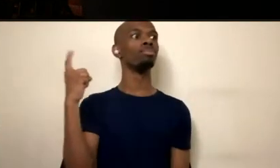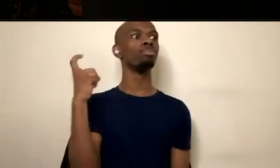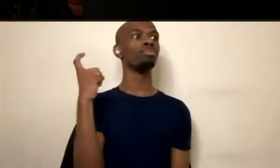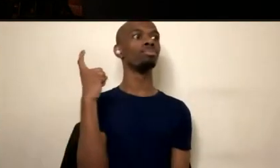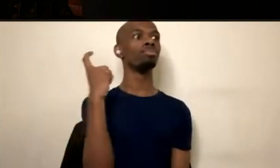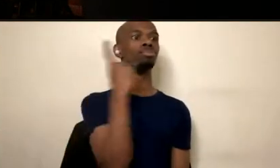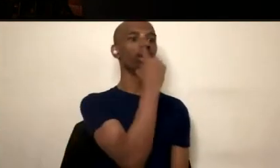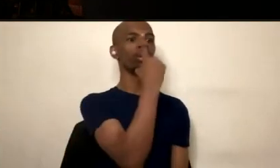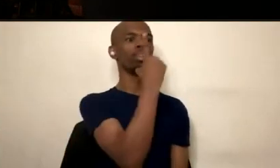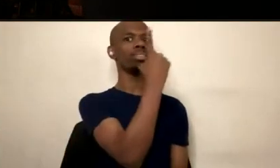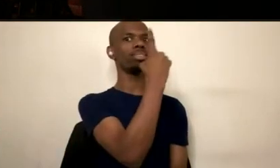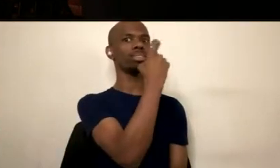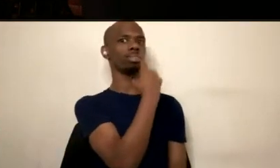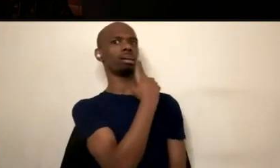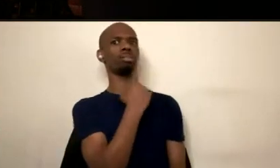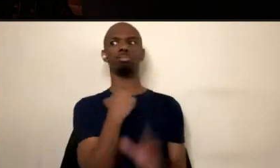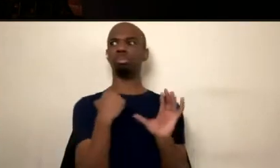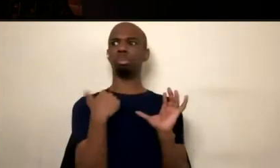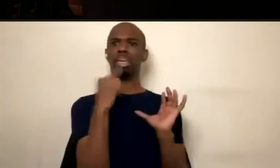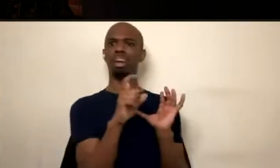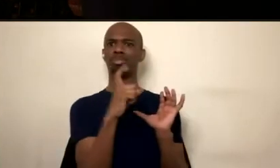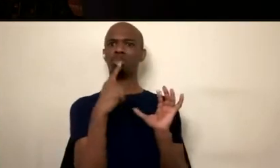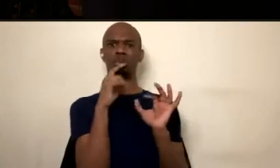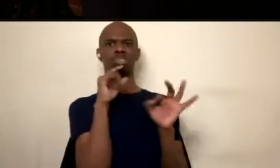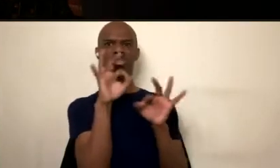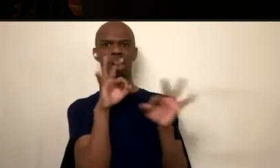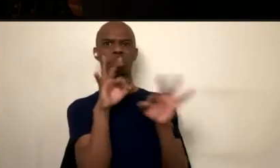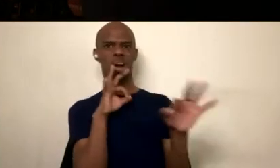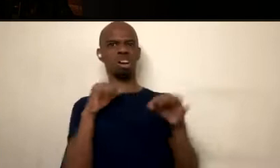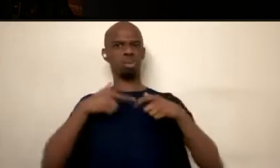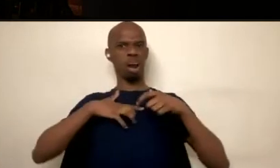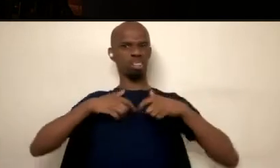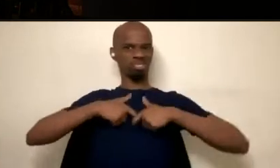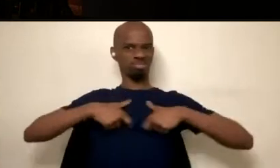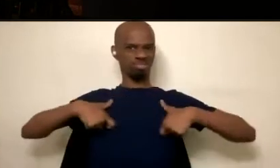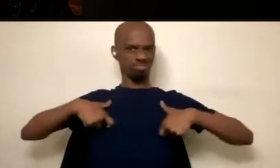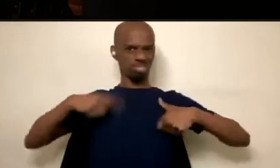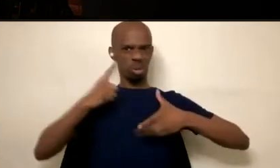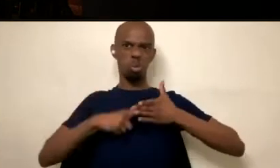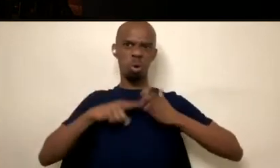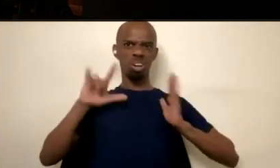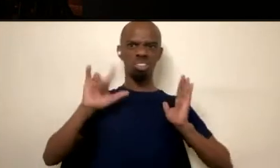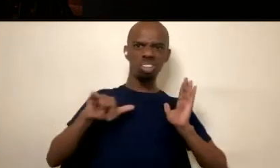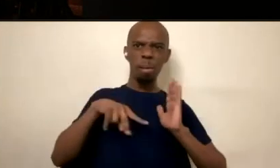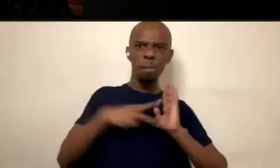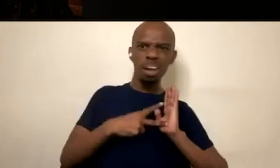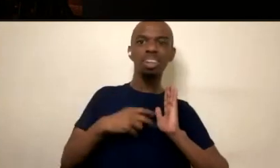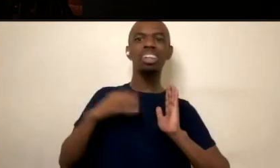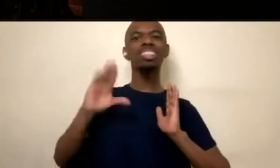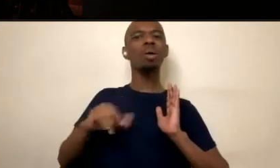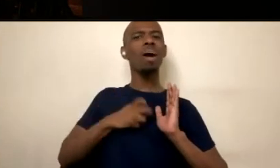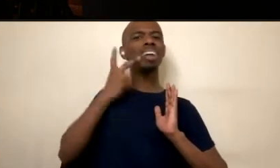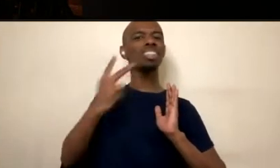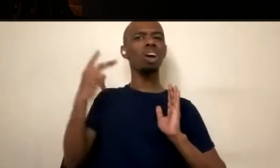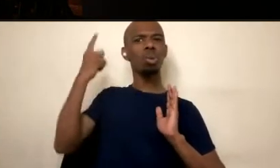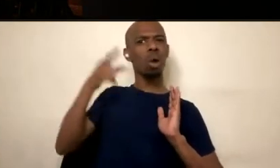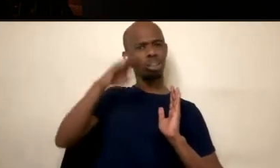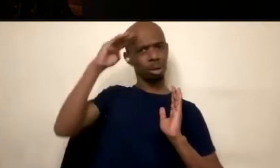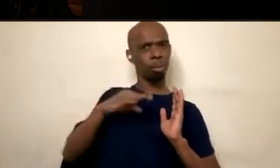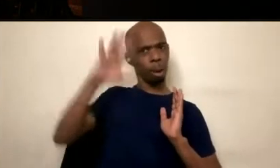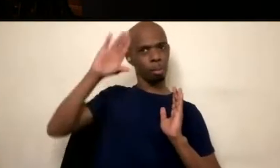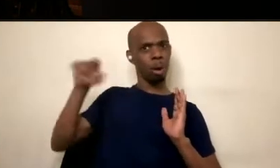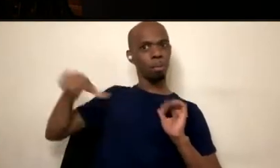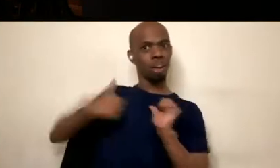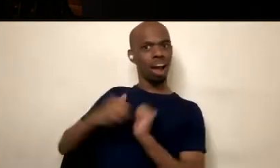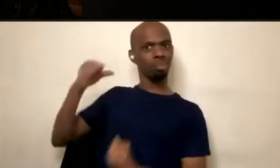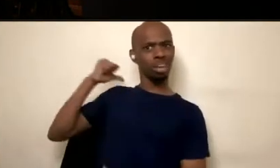little black boy, they were behind me like magic. The little boy said, she ain't got to explain nothing to you, man. Sit down, dude.